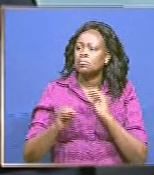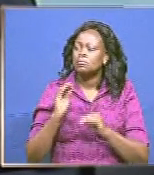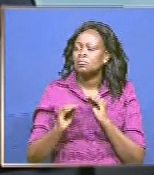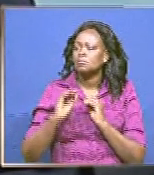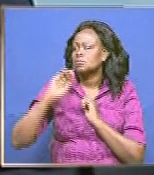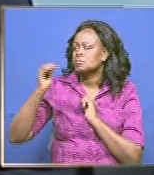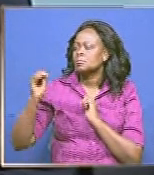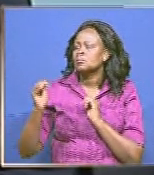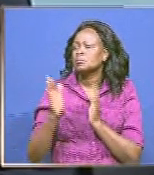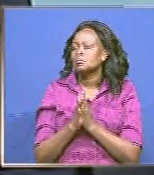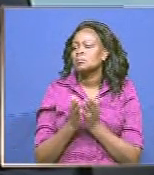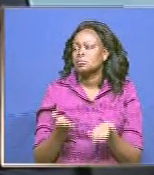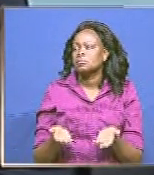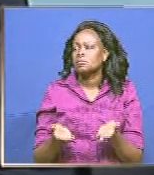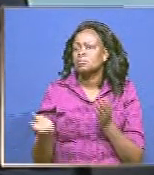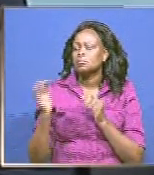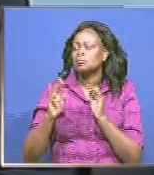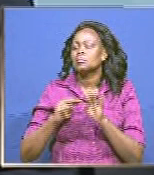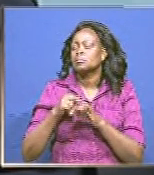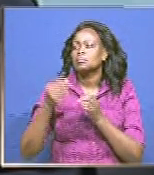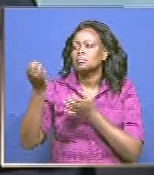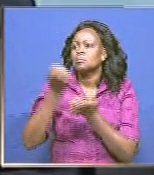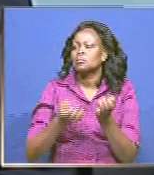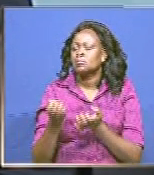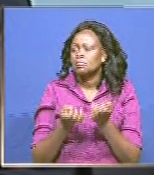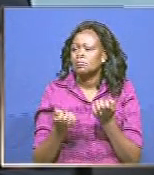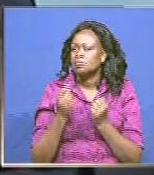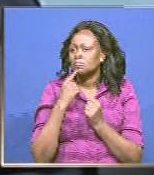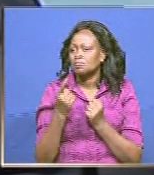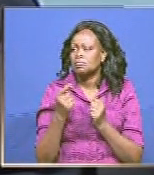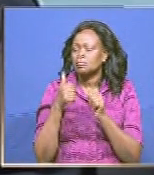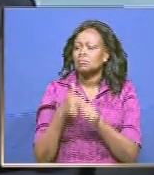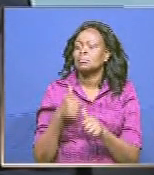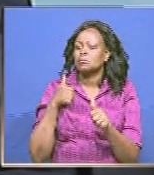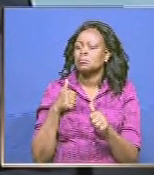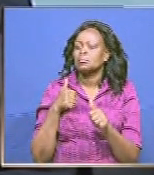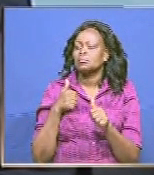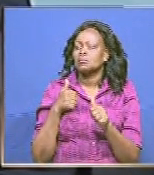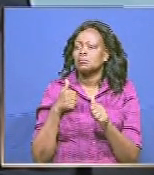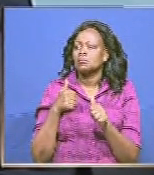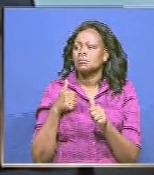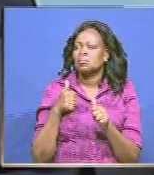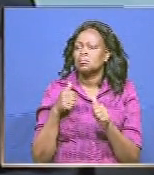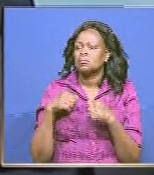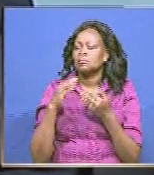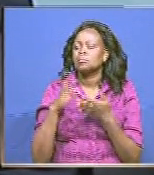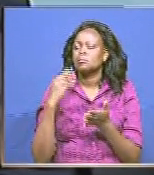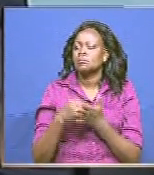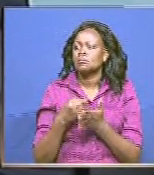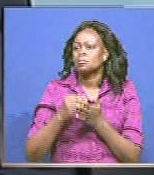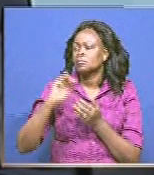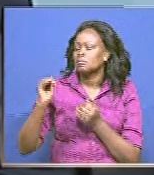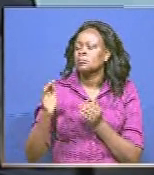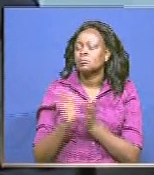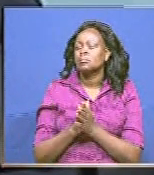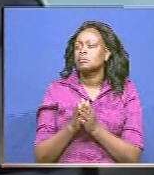to counties and to be able to contribute to the national economy. Mm-hmm. And so denying more funding to the counties and